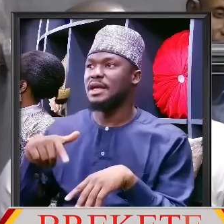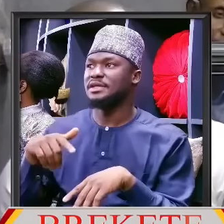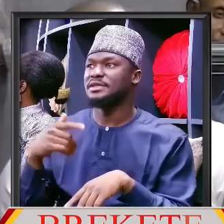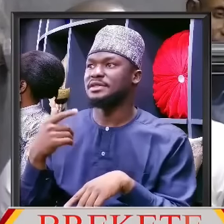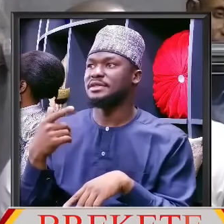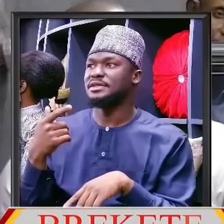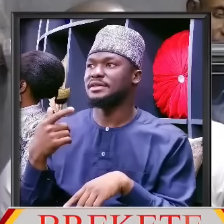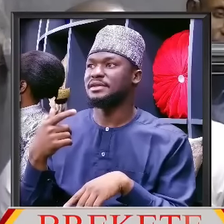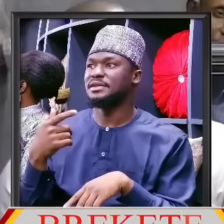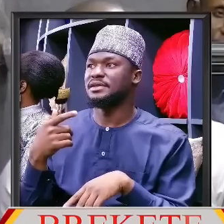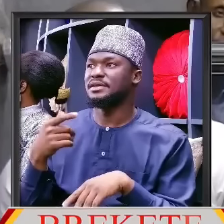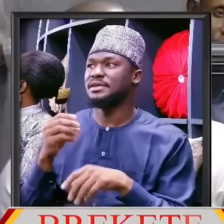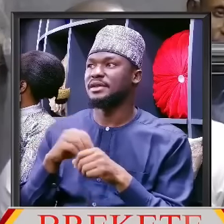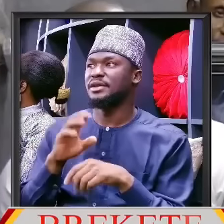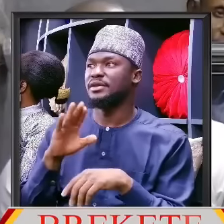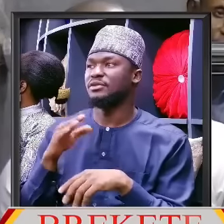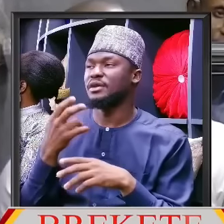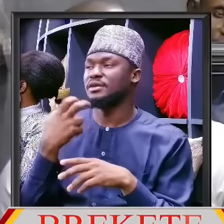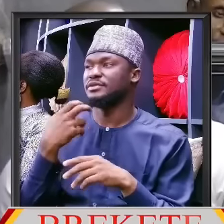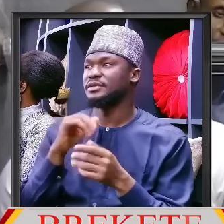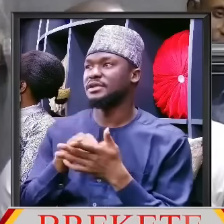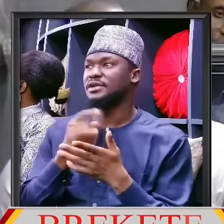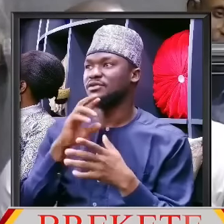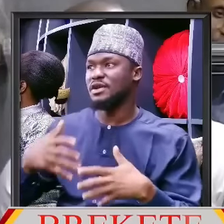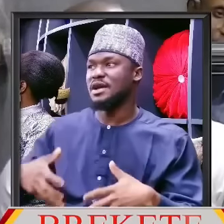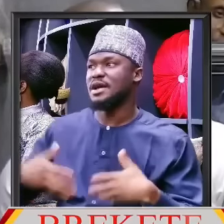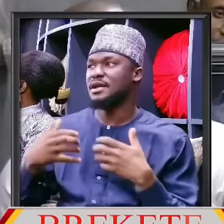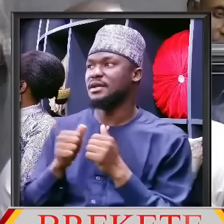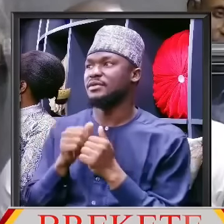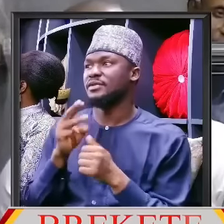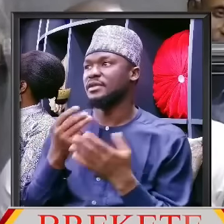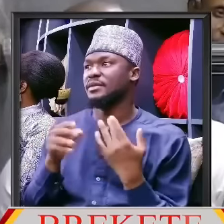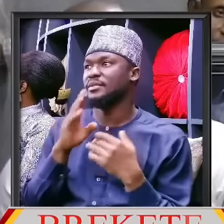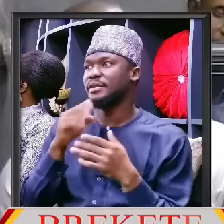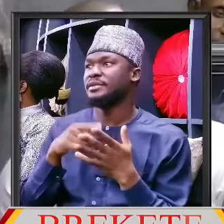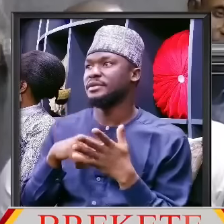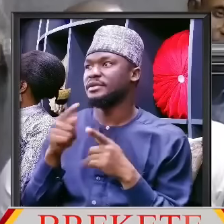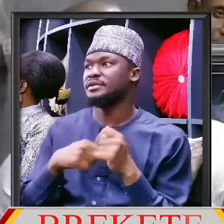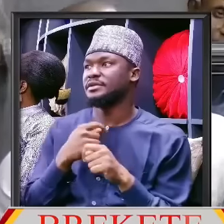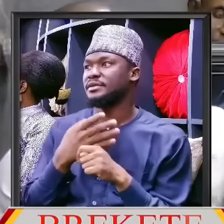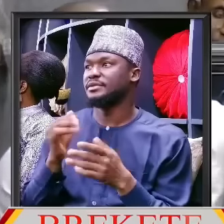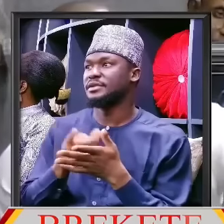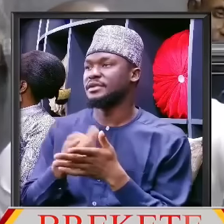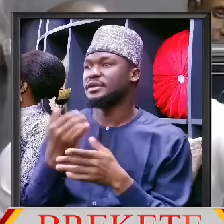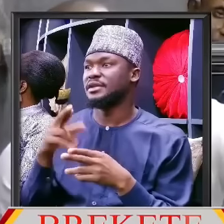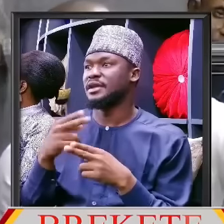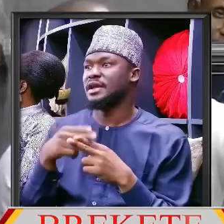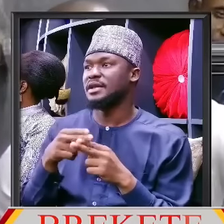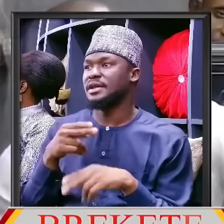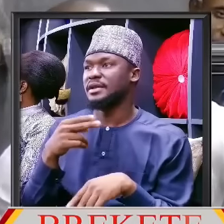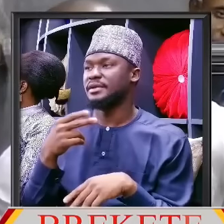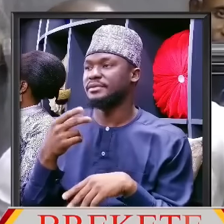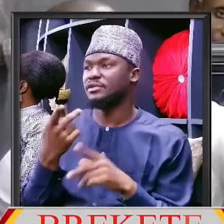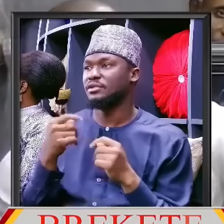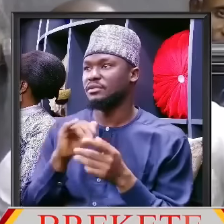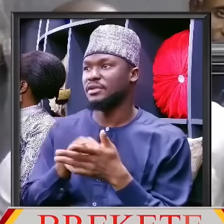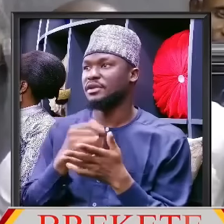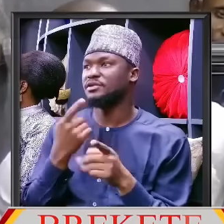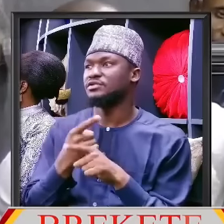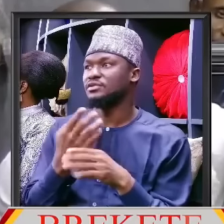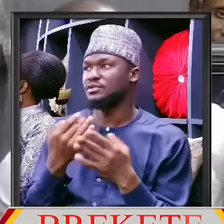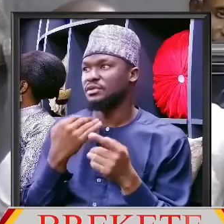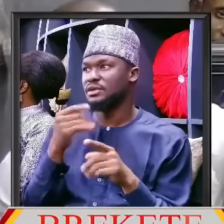The way where you talk in your closing statement, where you should say you're the best for them. If it's that kind of thing, when their name come, you go say, wait first. The things